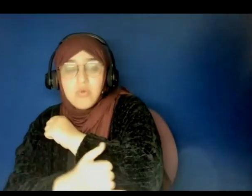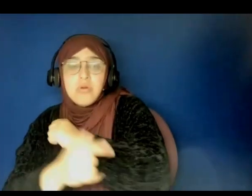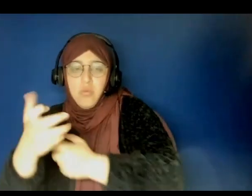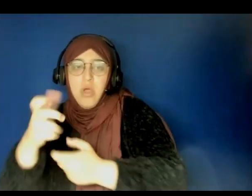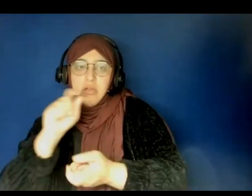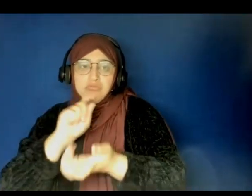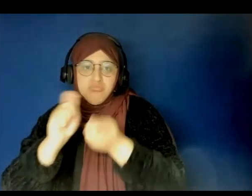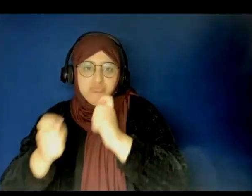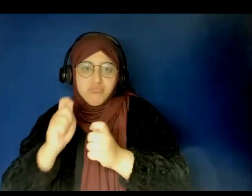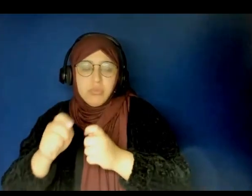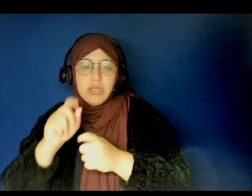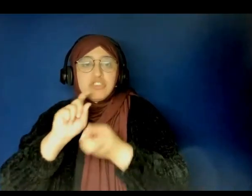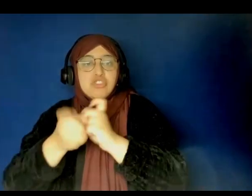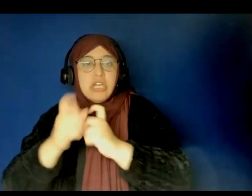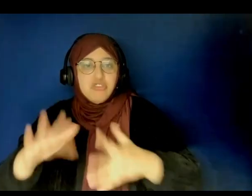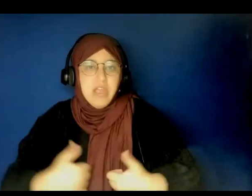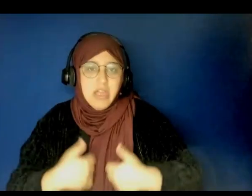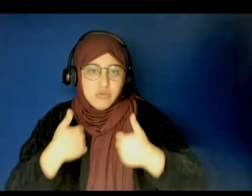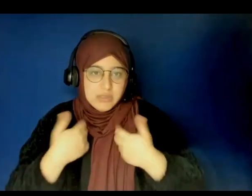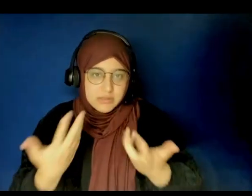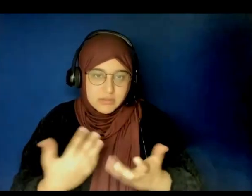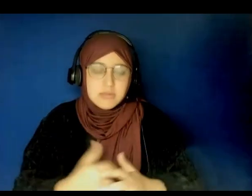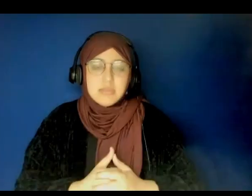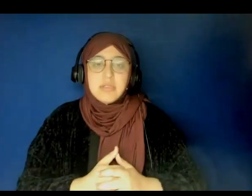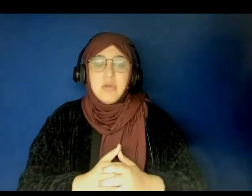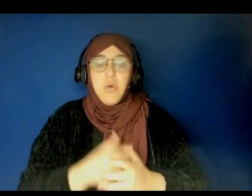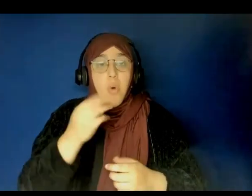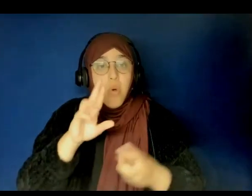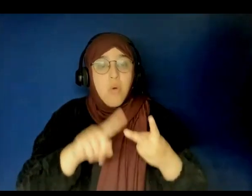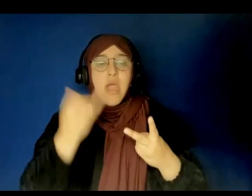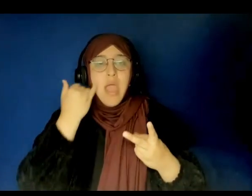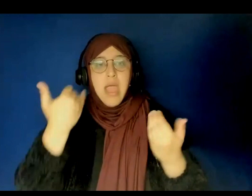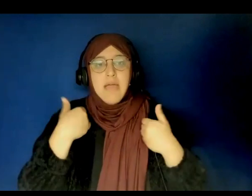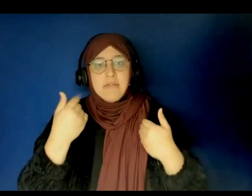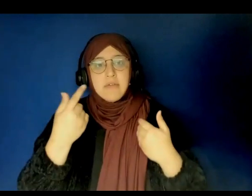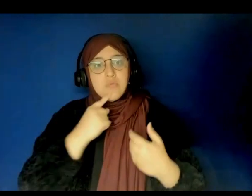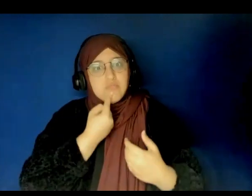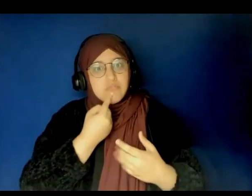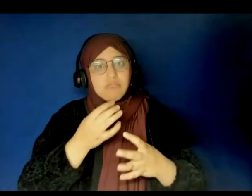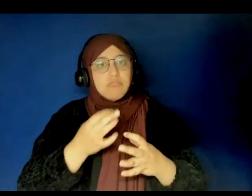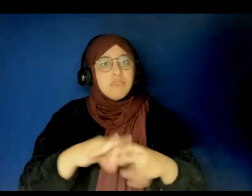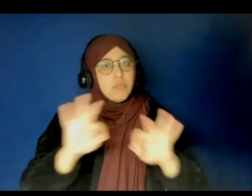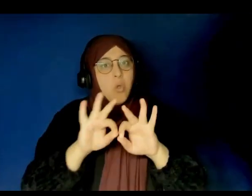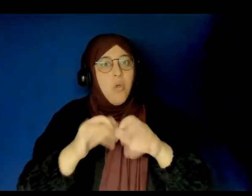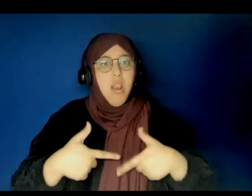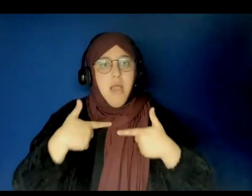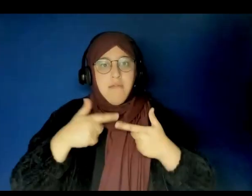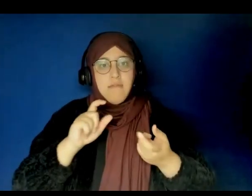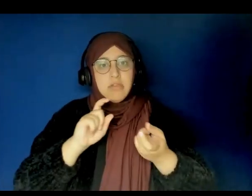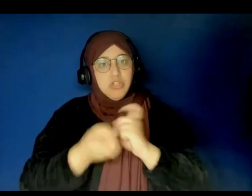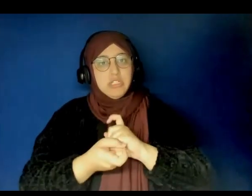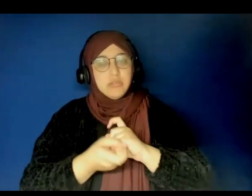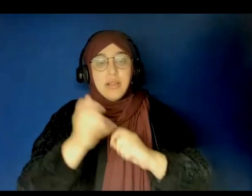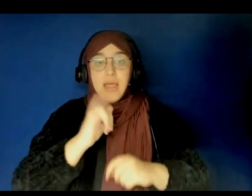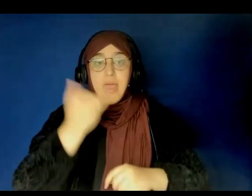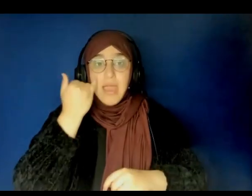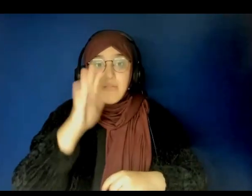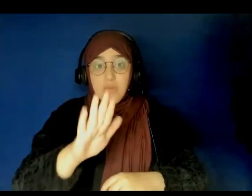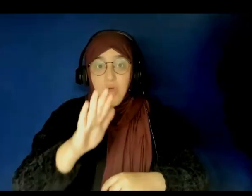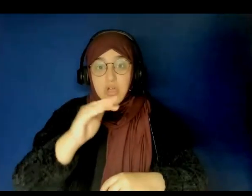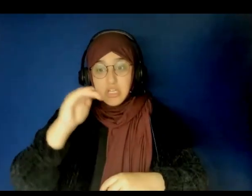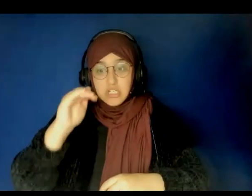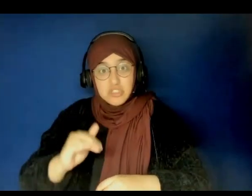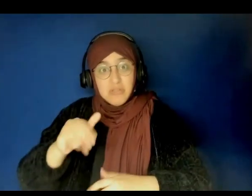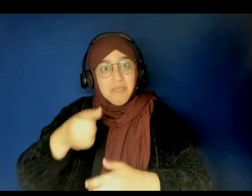Or you have a significant event update. Let's say, for example, you have children who were born and they're now a year older. Or